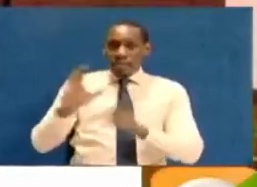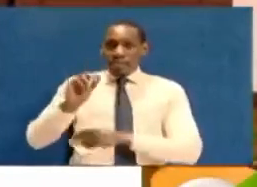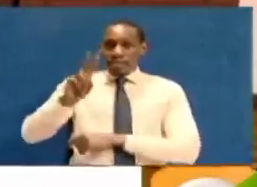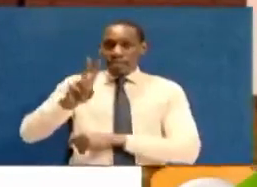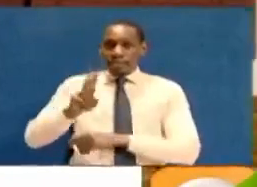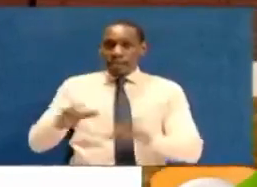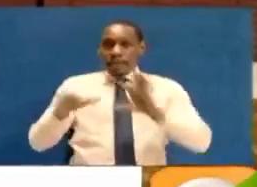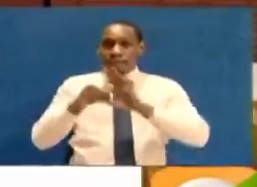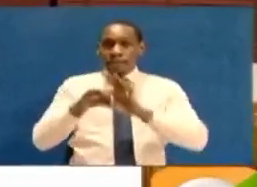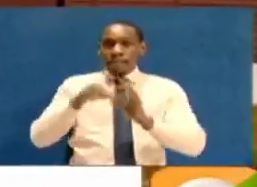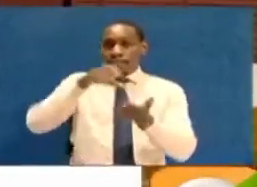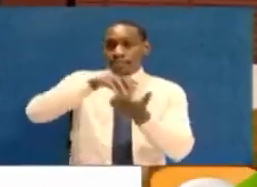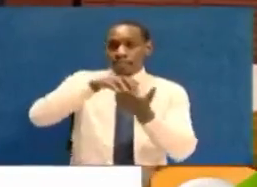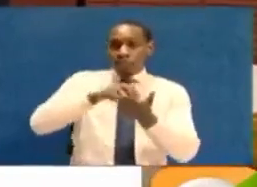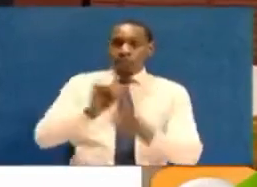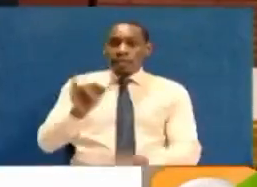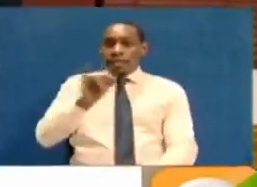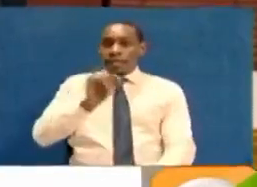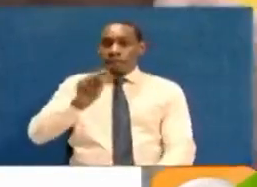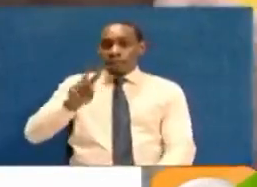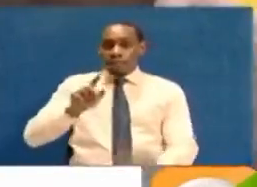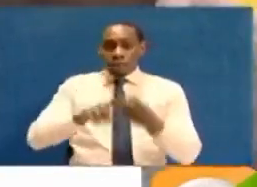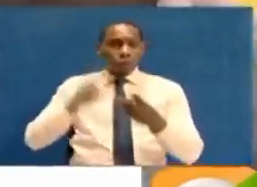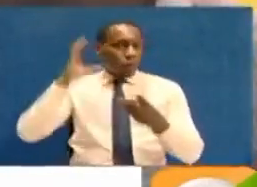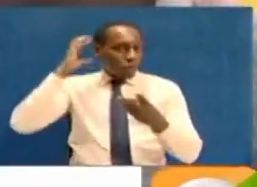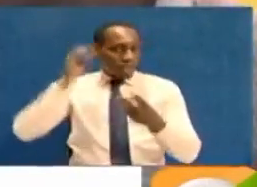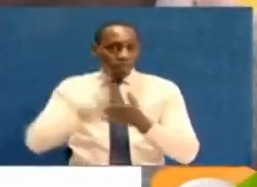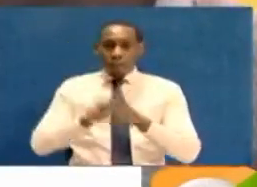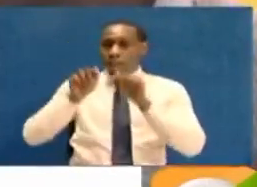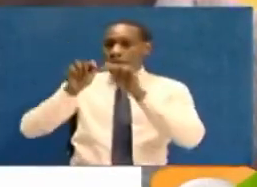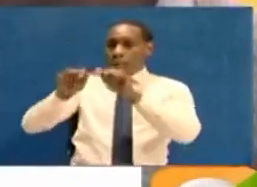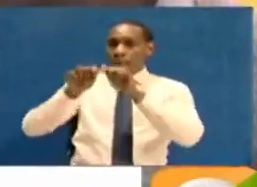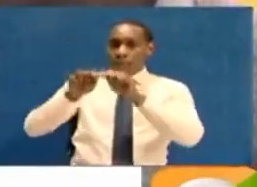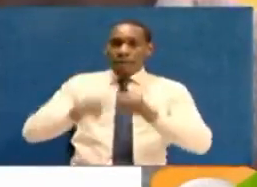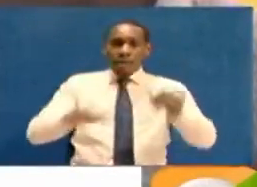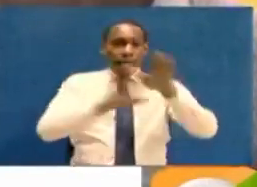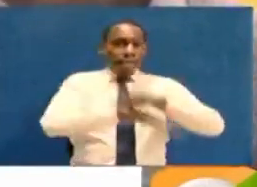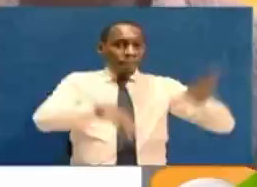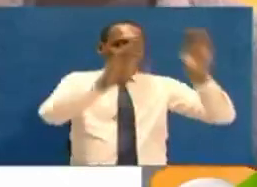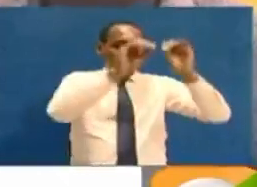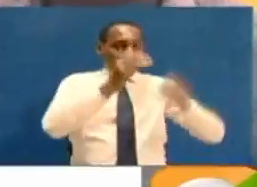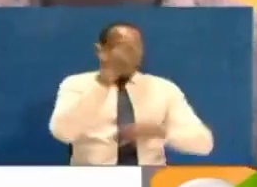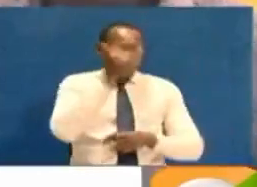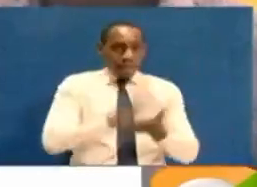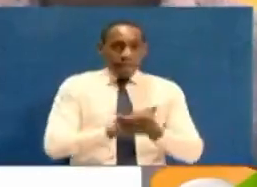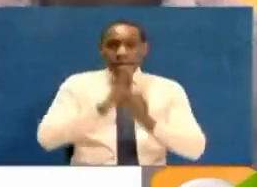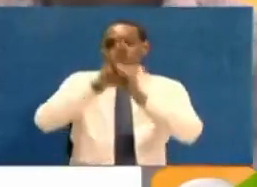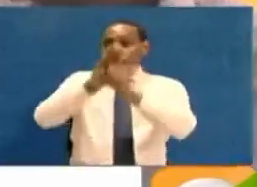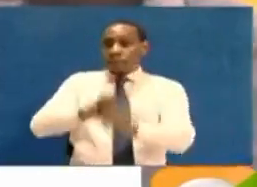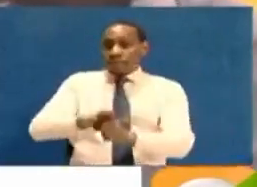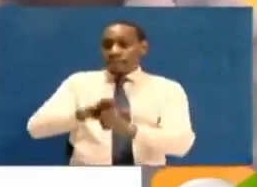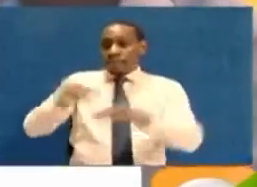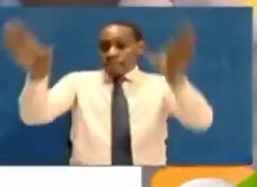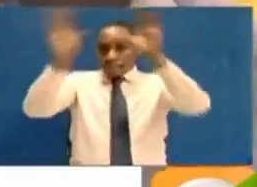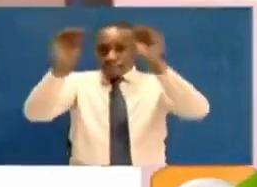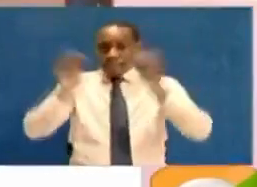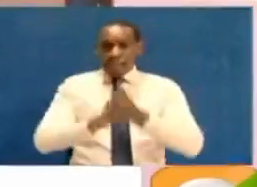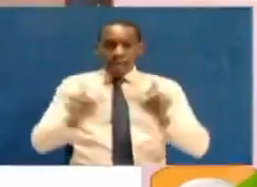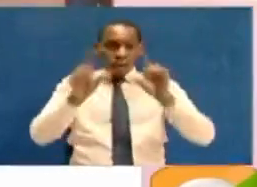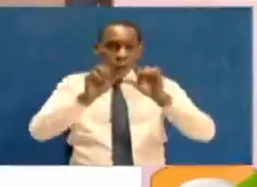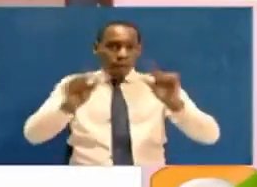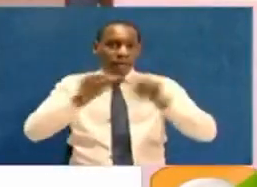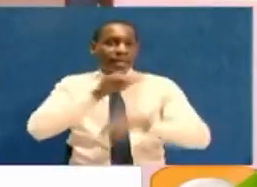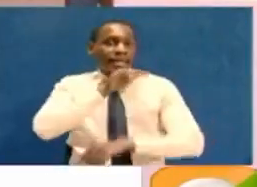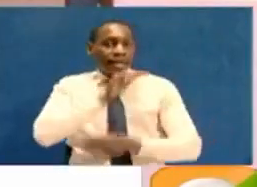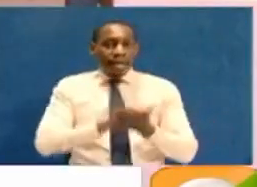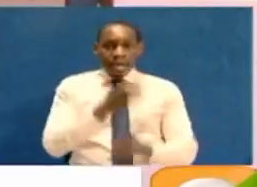Citizen TV's sister station, Inoro TV and Radio, criticized the deputy president for undermining the president. According to